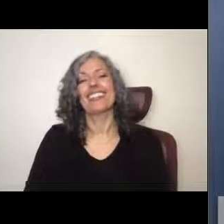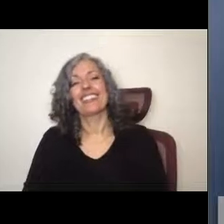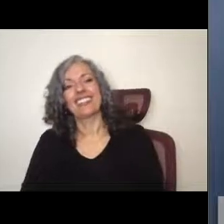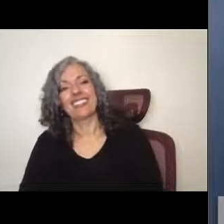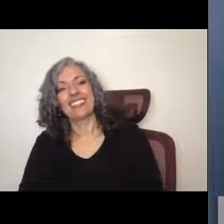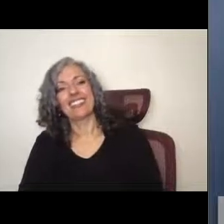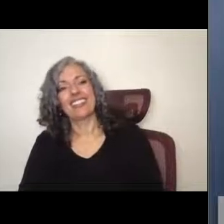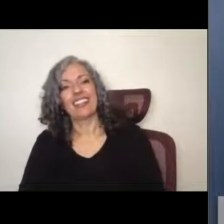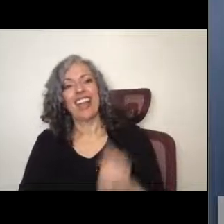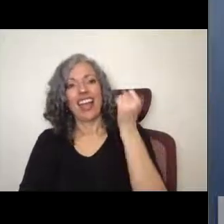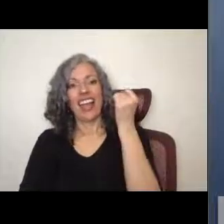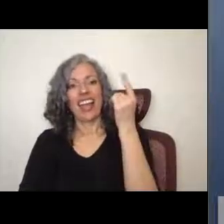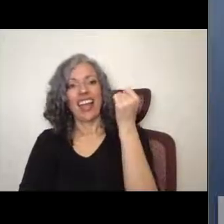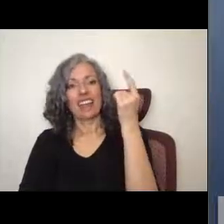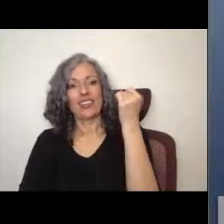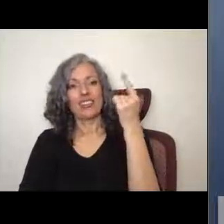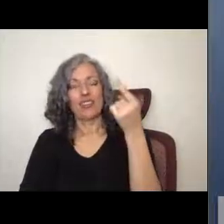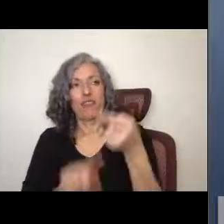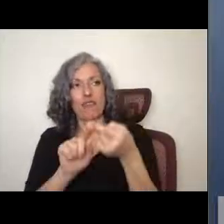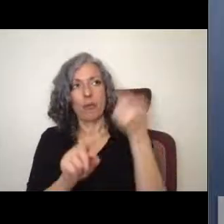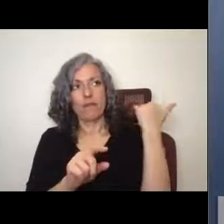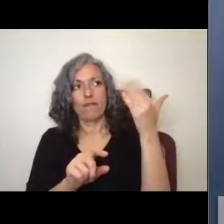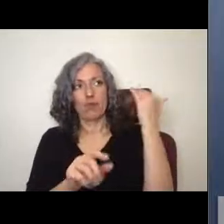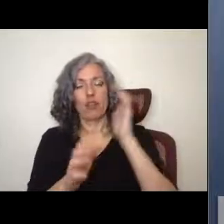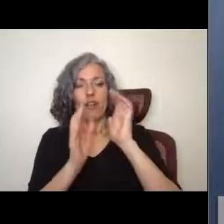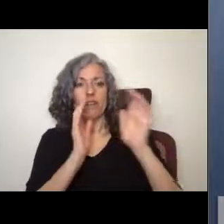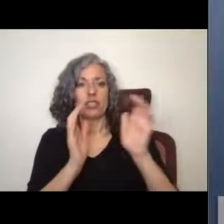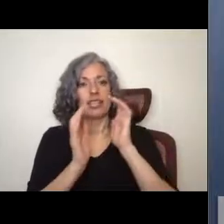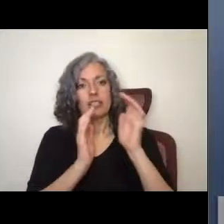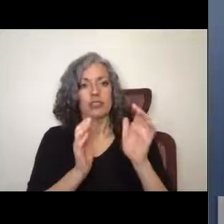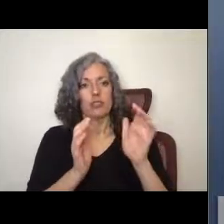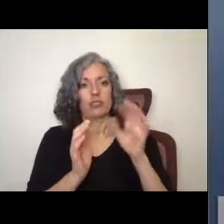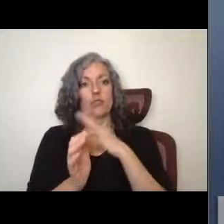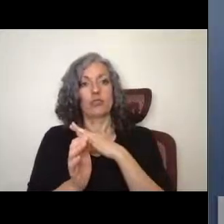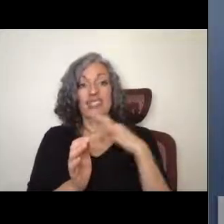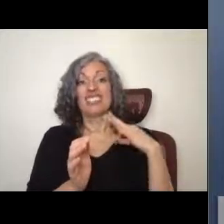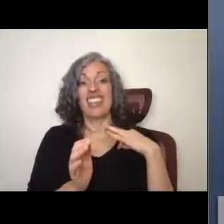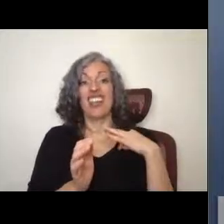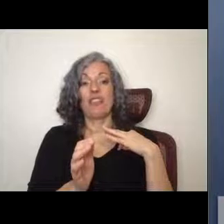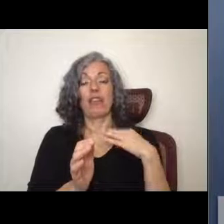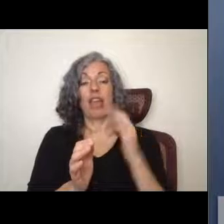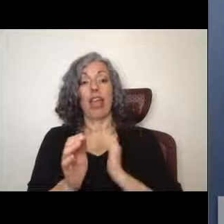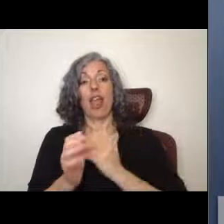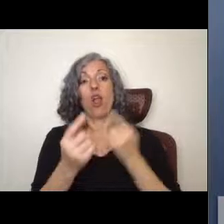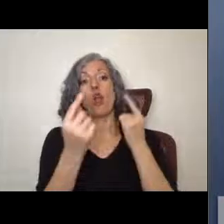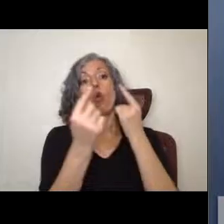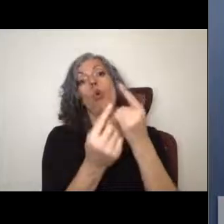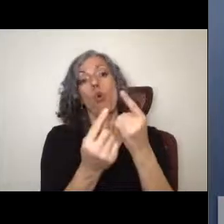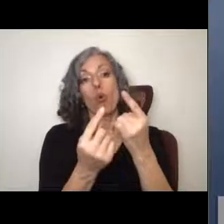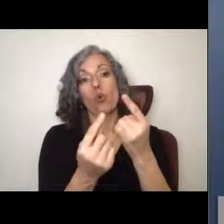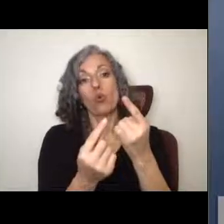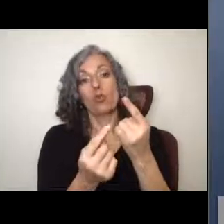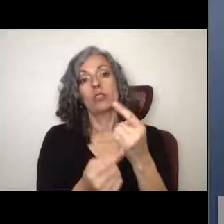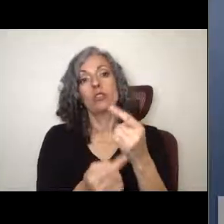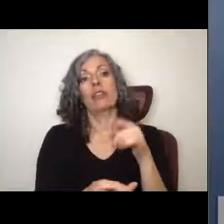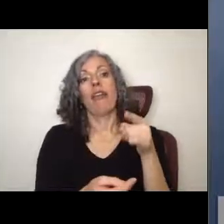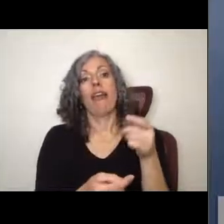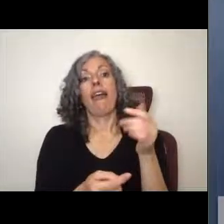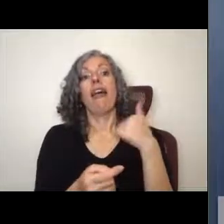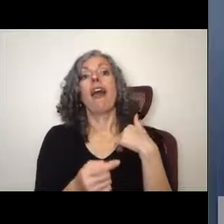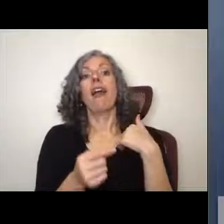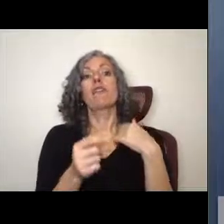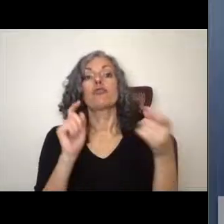My understanding based on earlier conversation with staff was that because our goals, especially when it comes to things like racial equity, have changed over